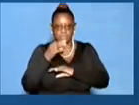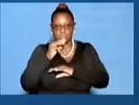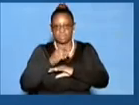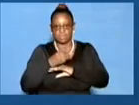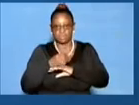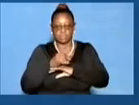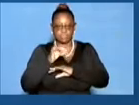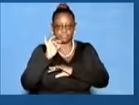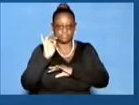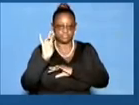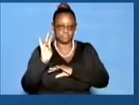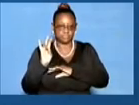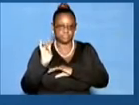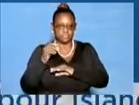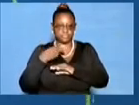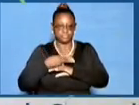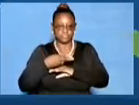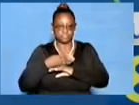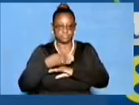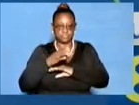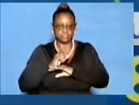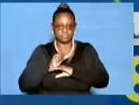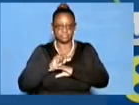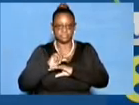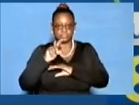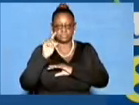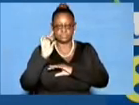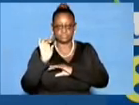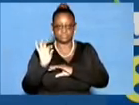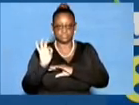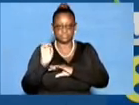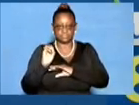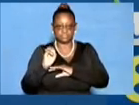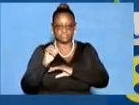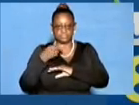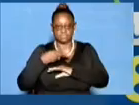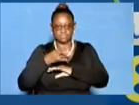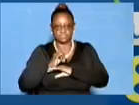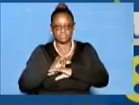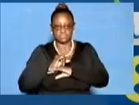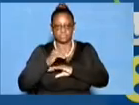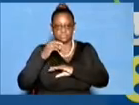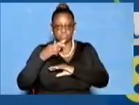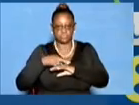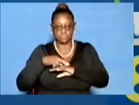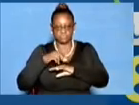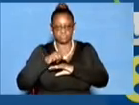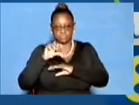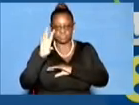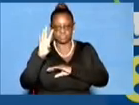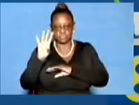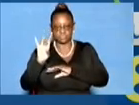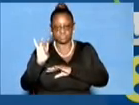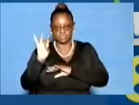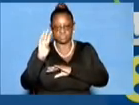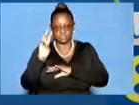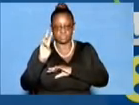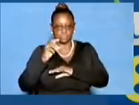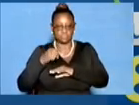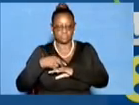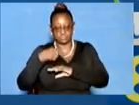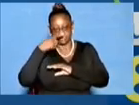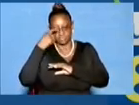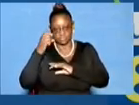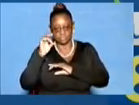Berry Islands at 88. Allistown, Bimini, 83 degrees. 90 degrees in Harper Island. Roxanne, Lutra, 86. 89 in Black